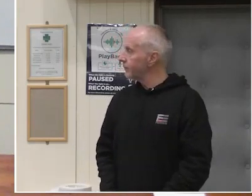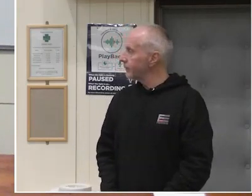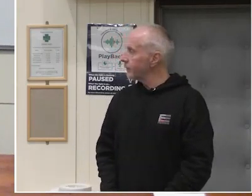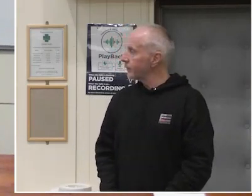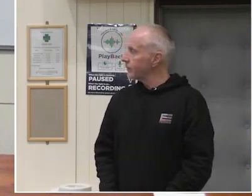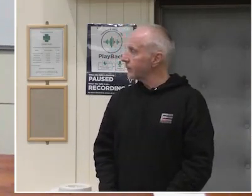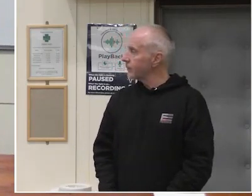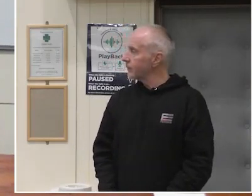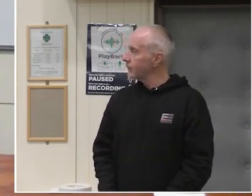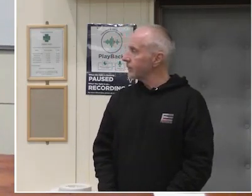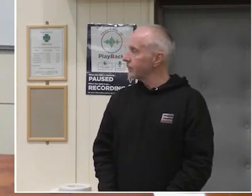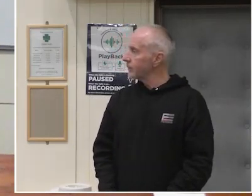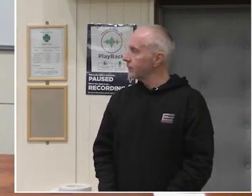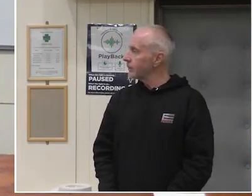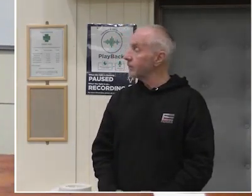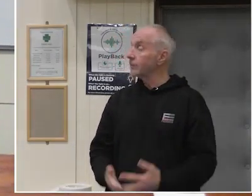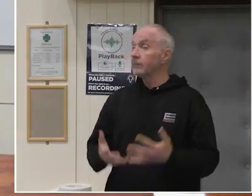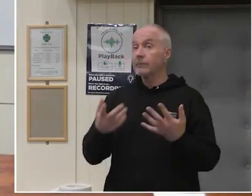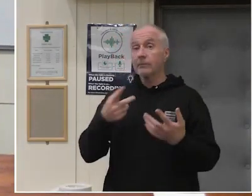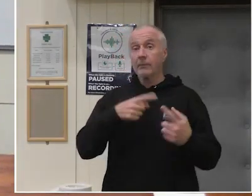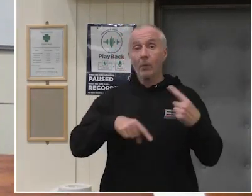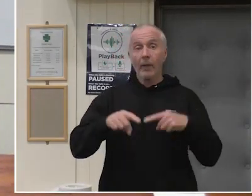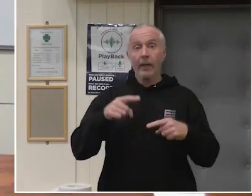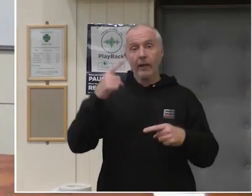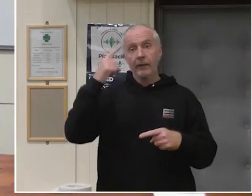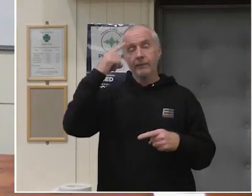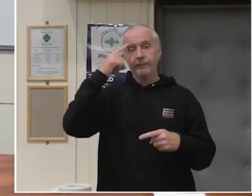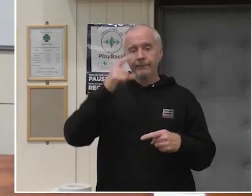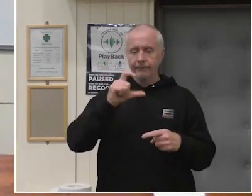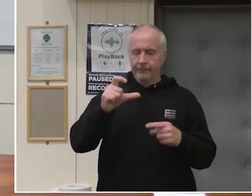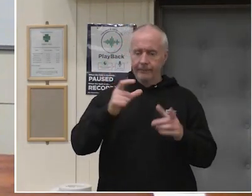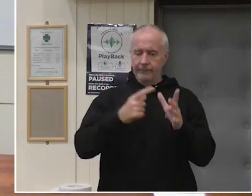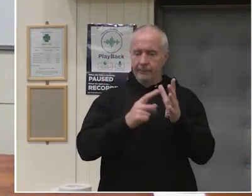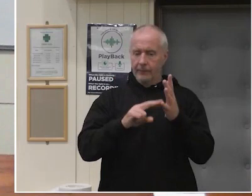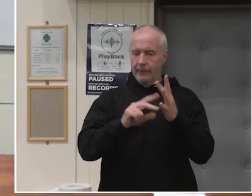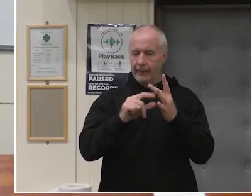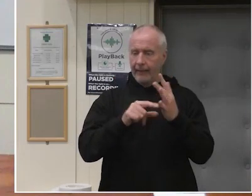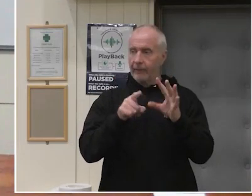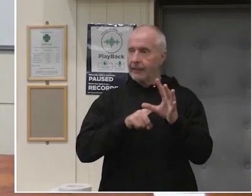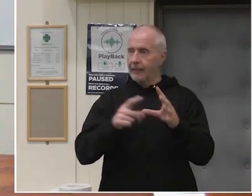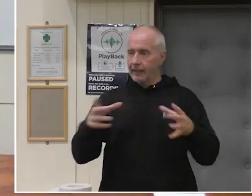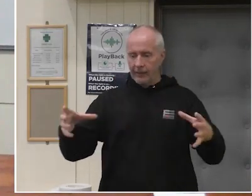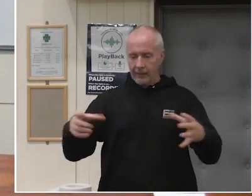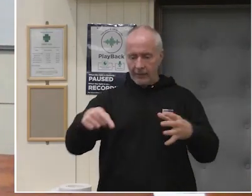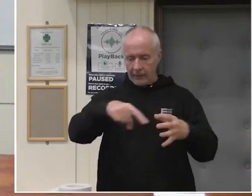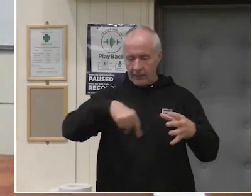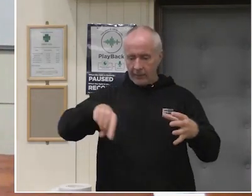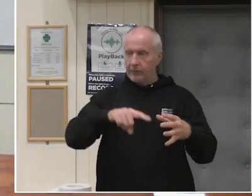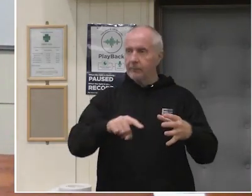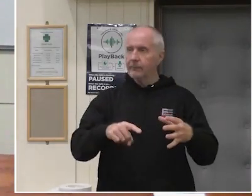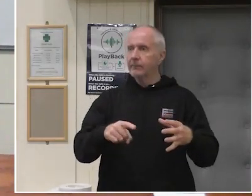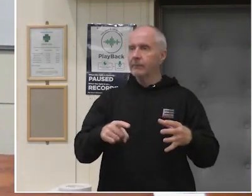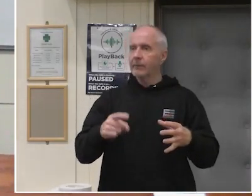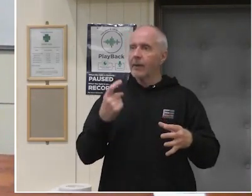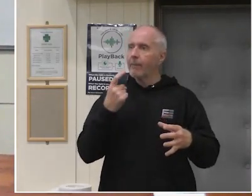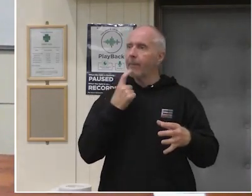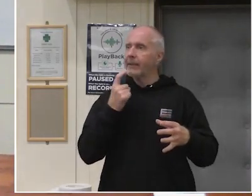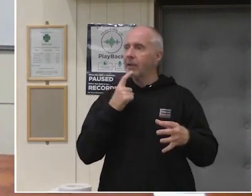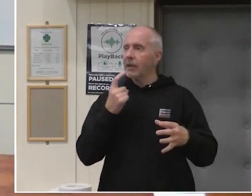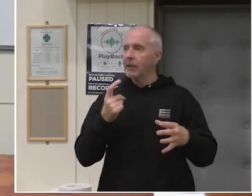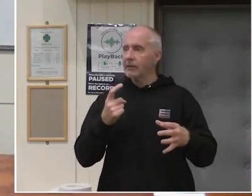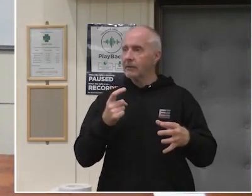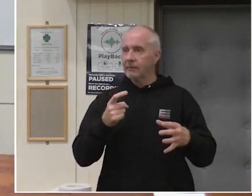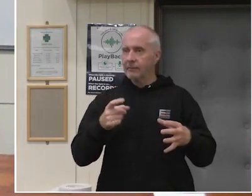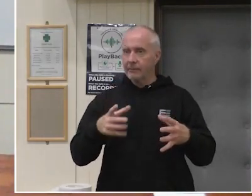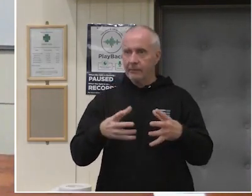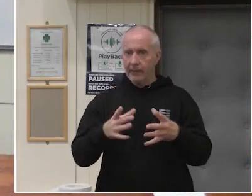So, the way that we can think of a cavity getting its resonances. Now, it's metal-walled, empty